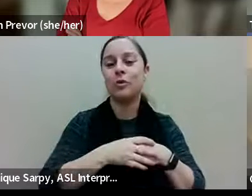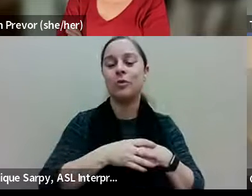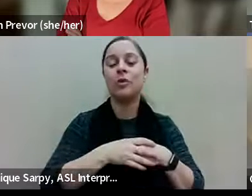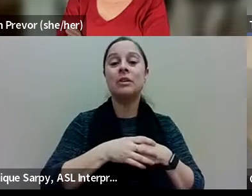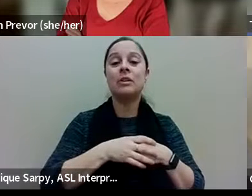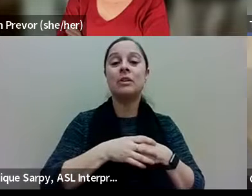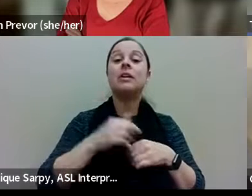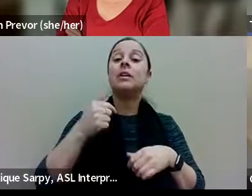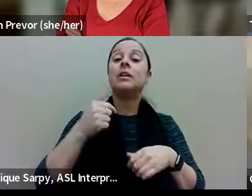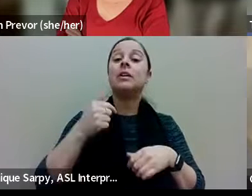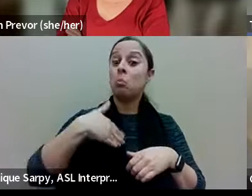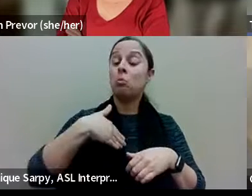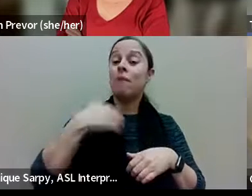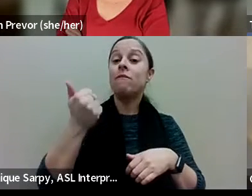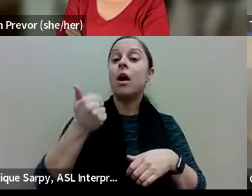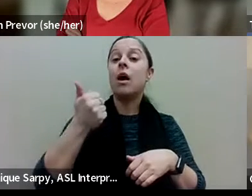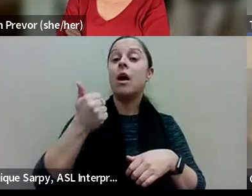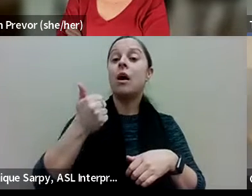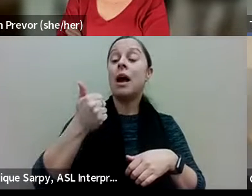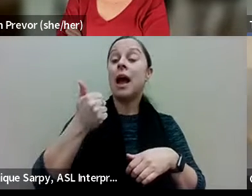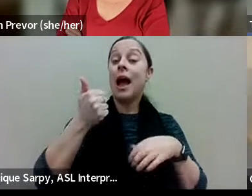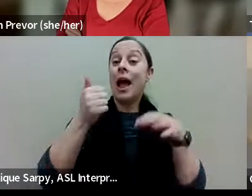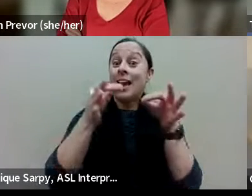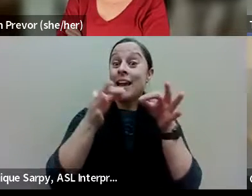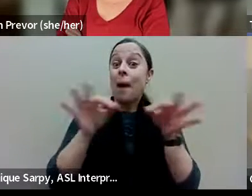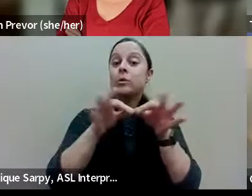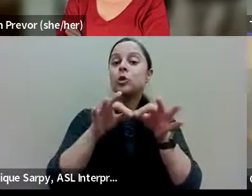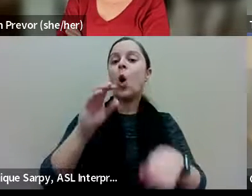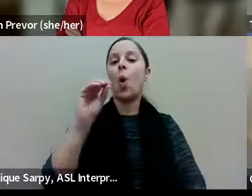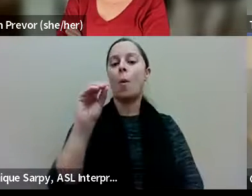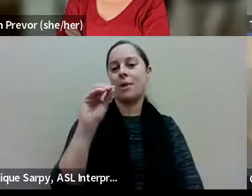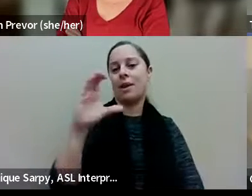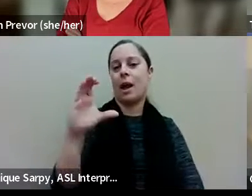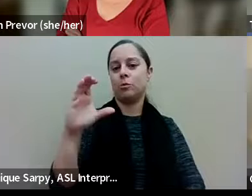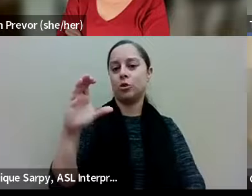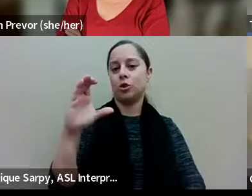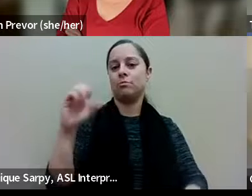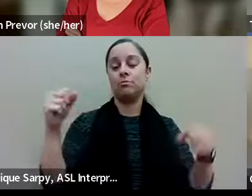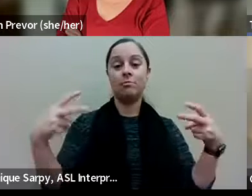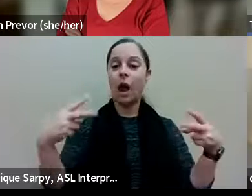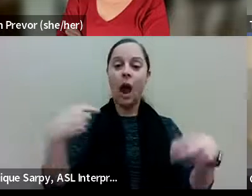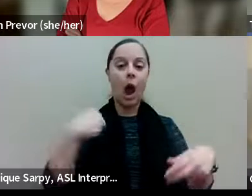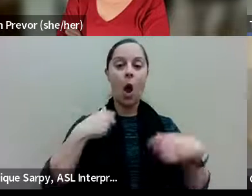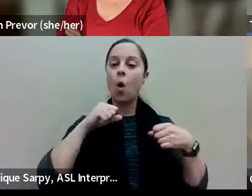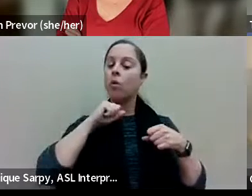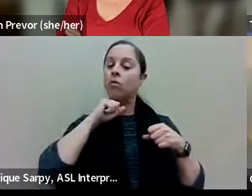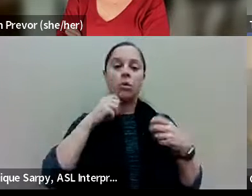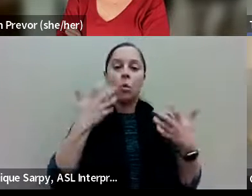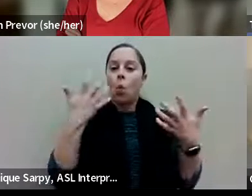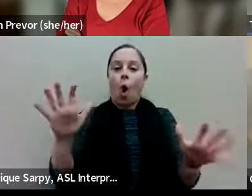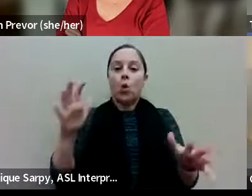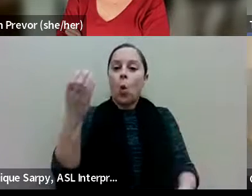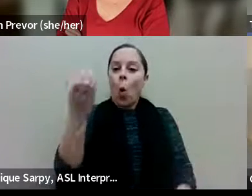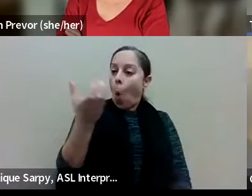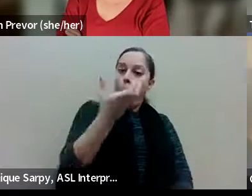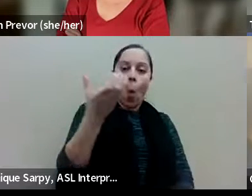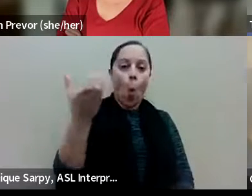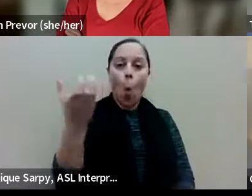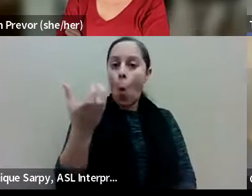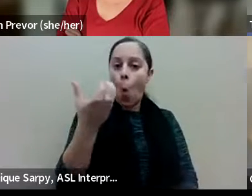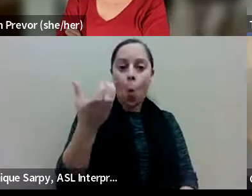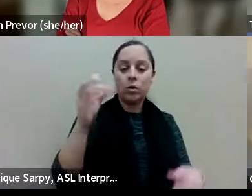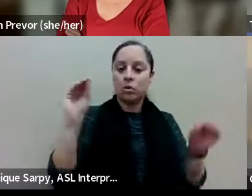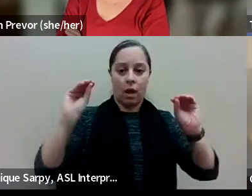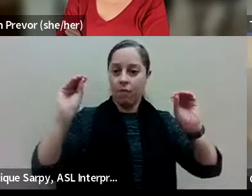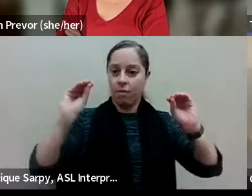do prefer my captions to be open caption, so I don't have to hold anything. And I prefer my